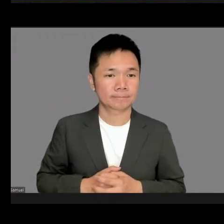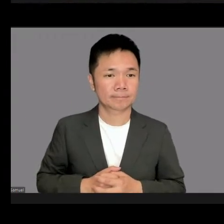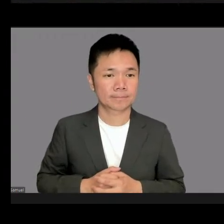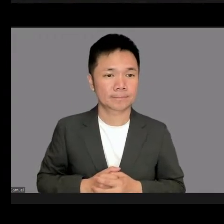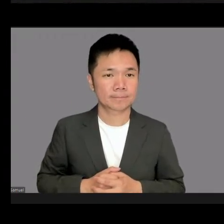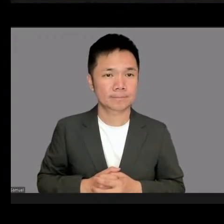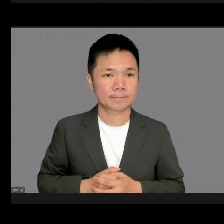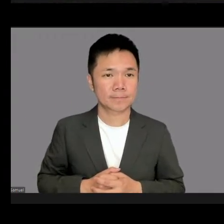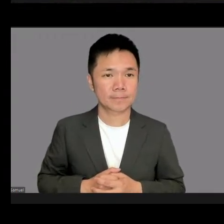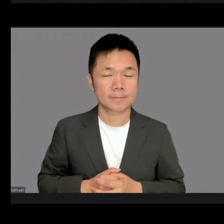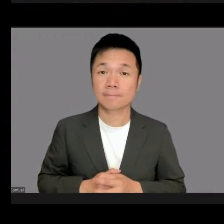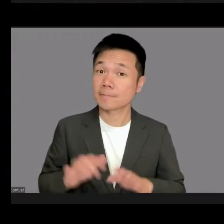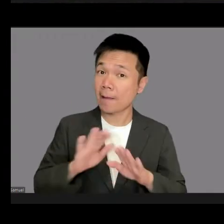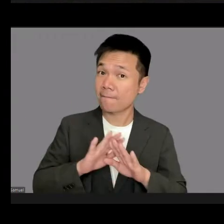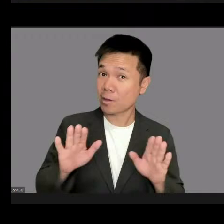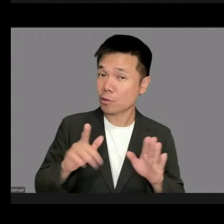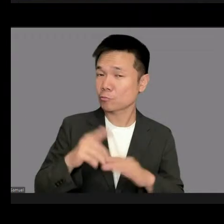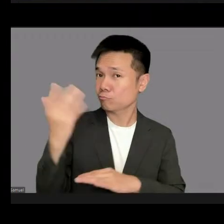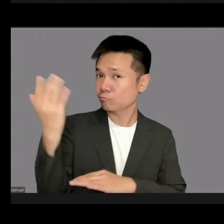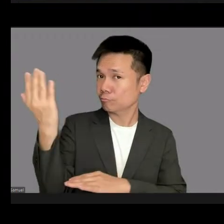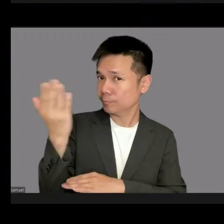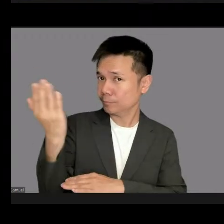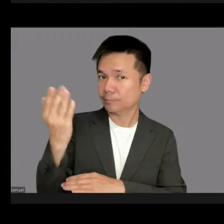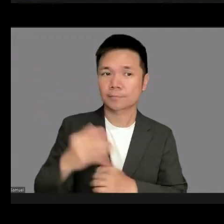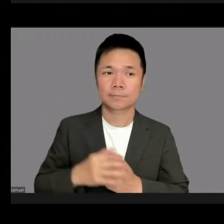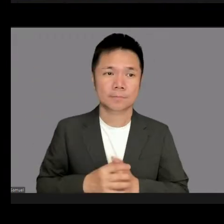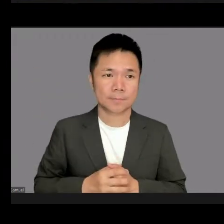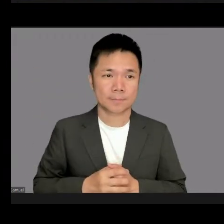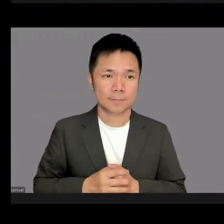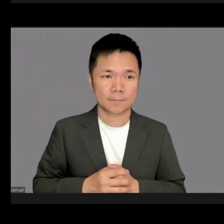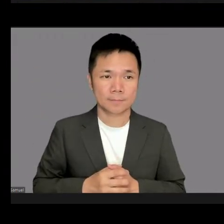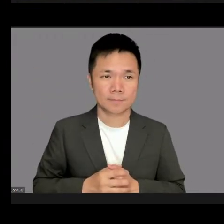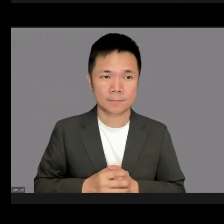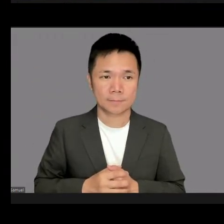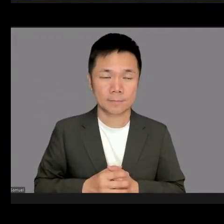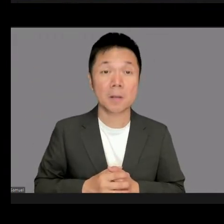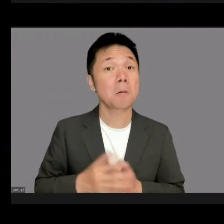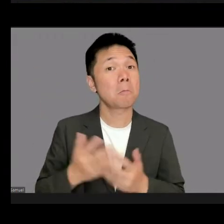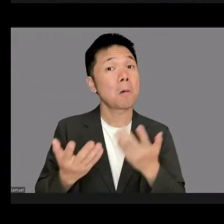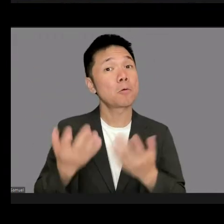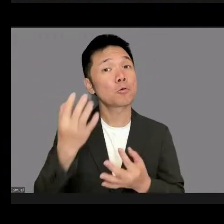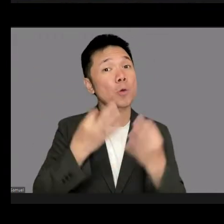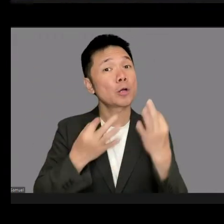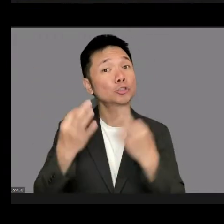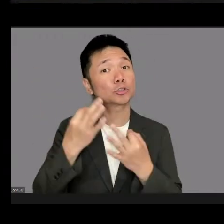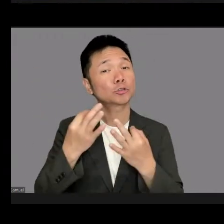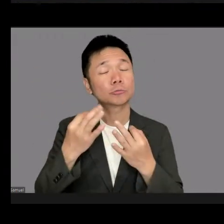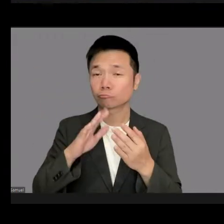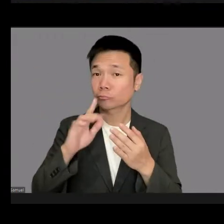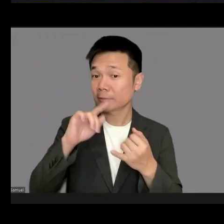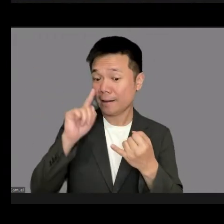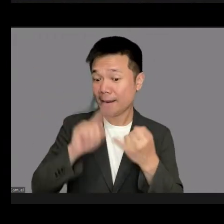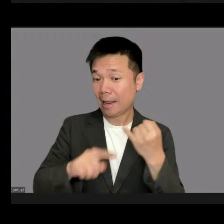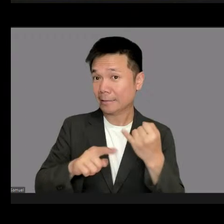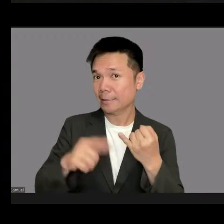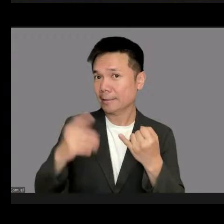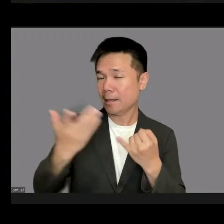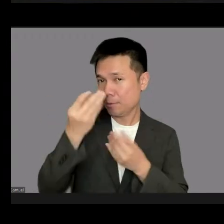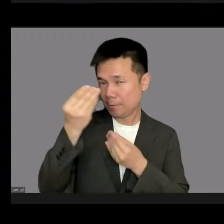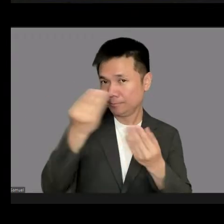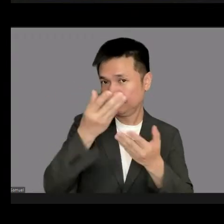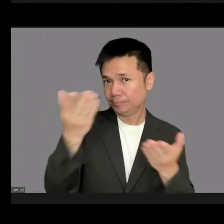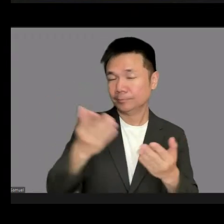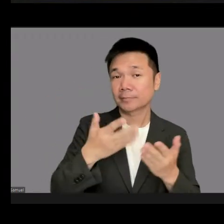So that's all from my side. And if there are any questions or something, we will take in the end. I would leave